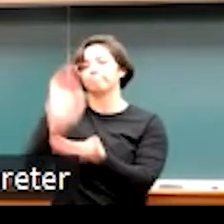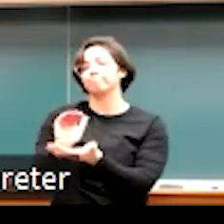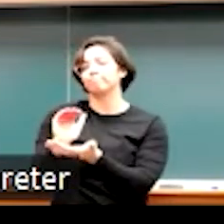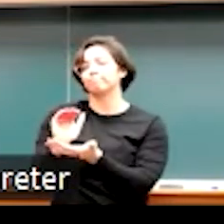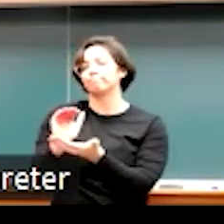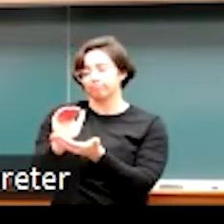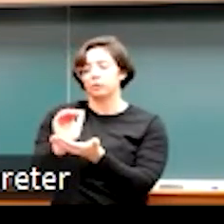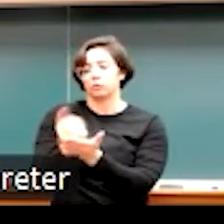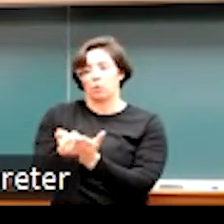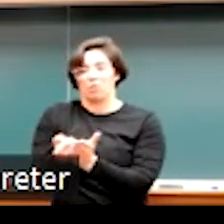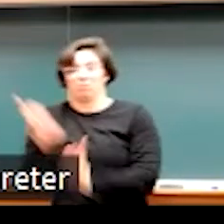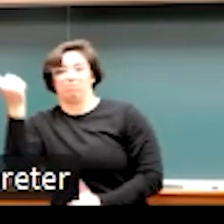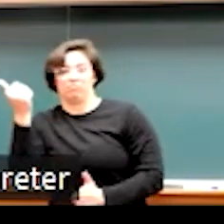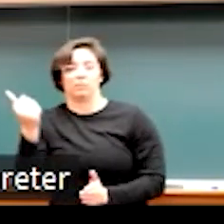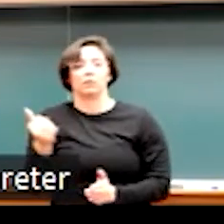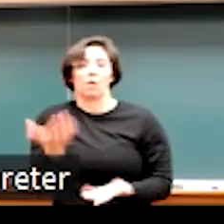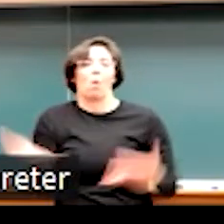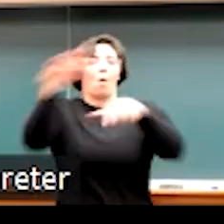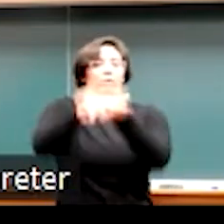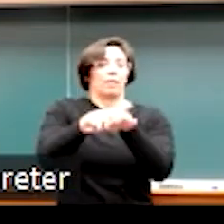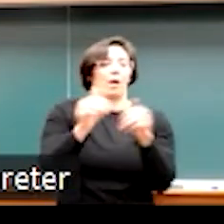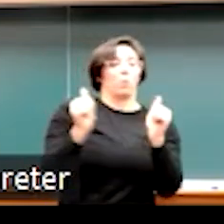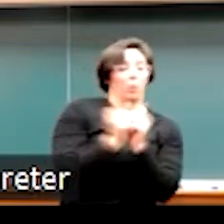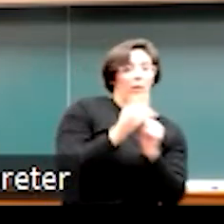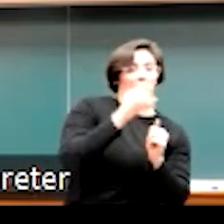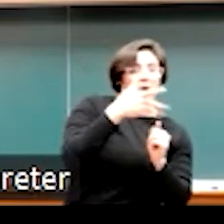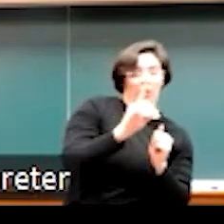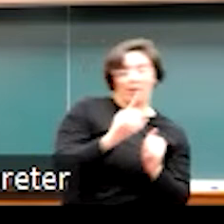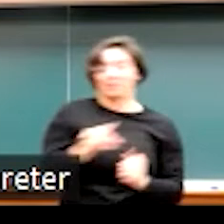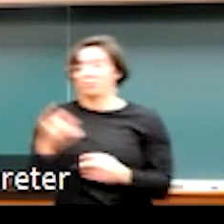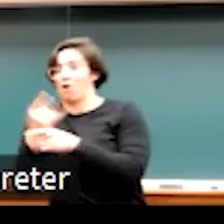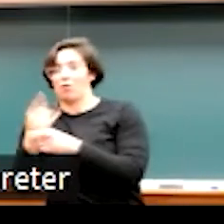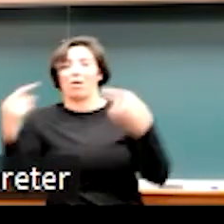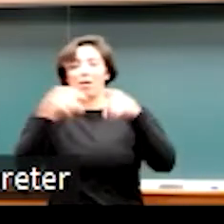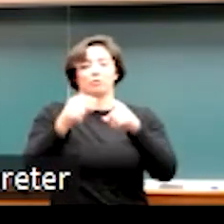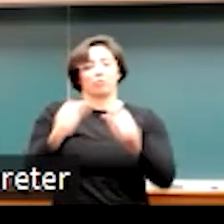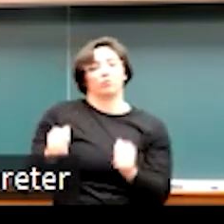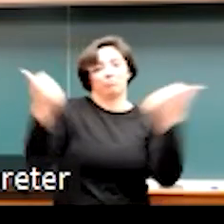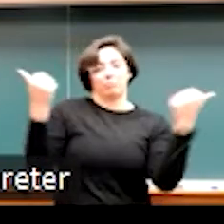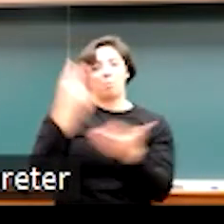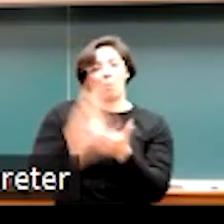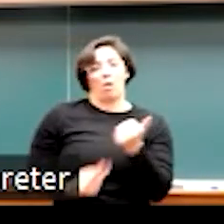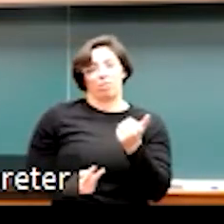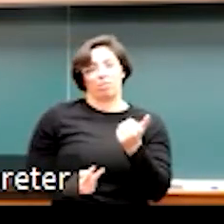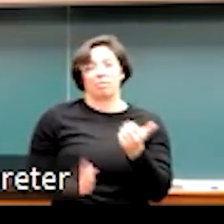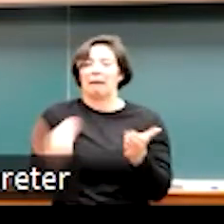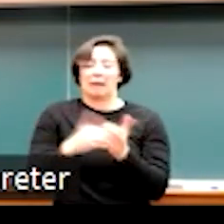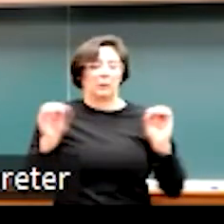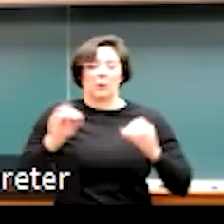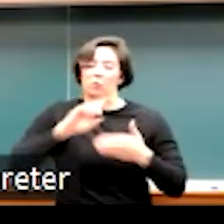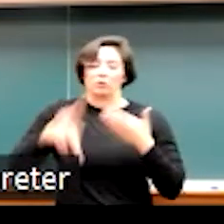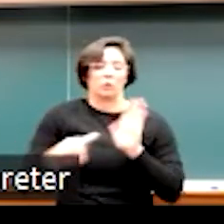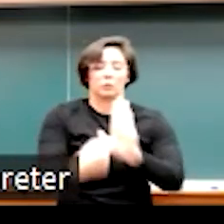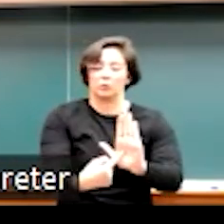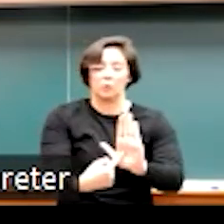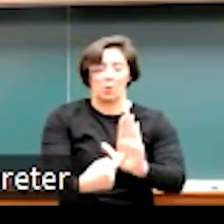or eliminate this proximal overlapping use of both substances. Again, I don't have results to